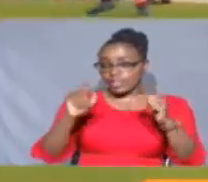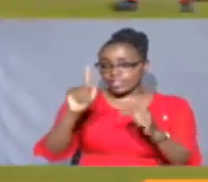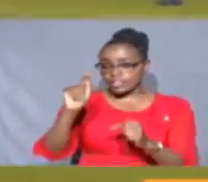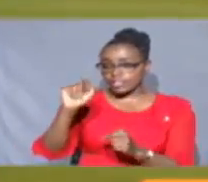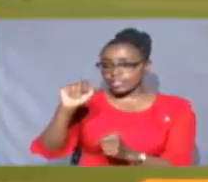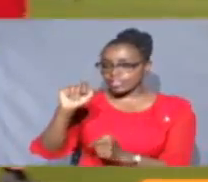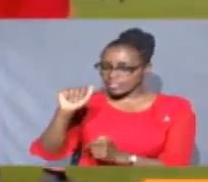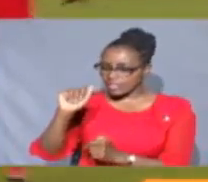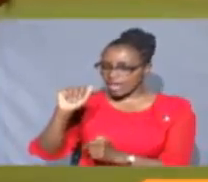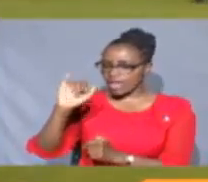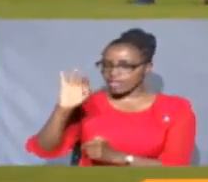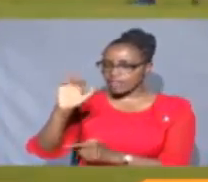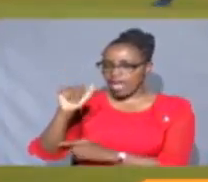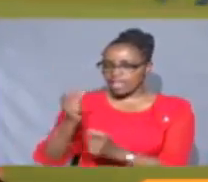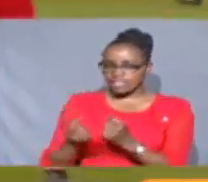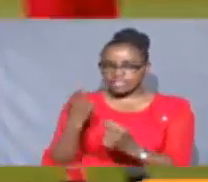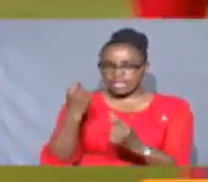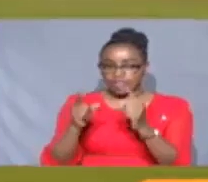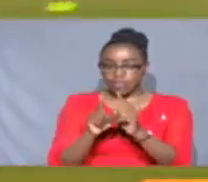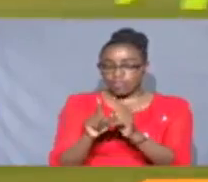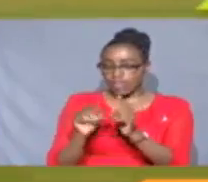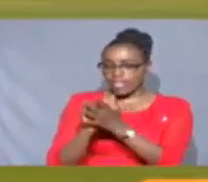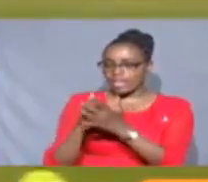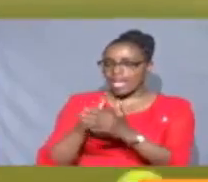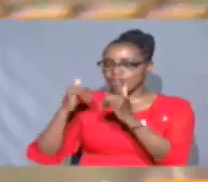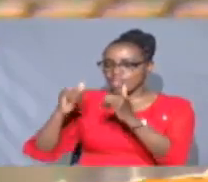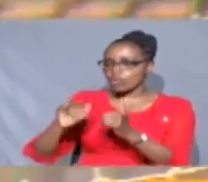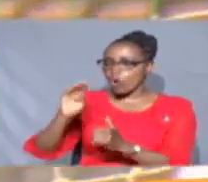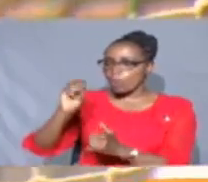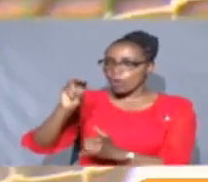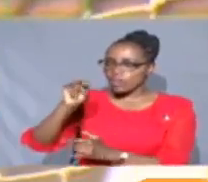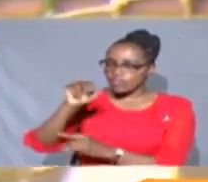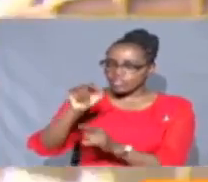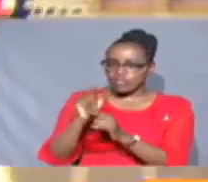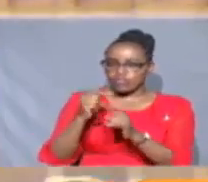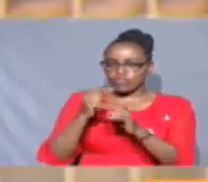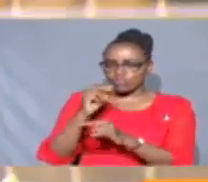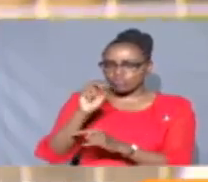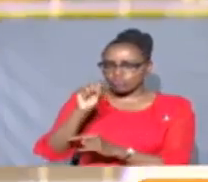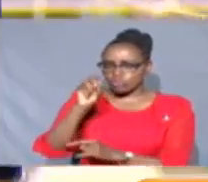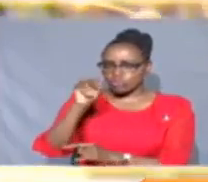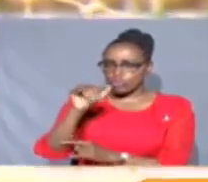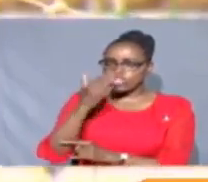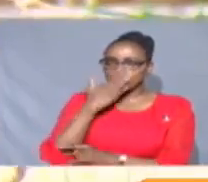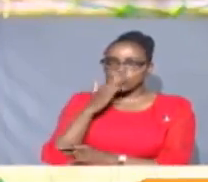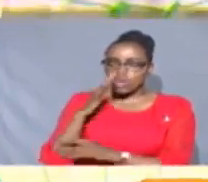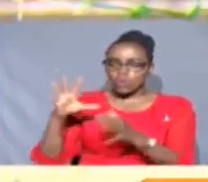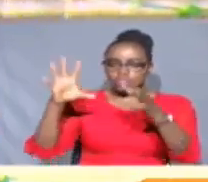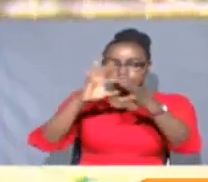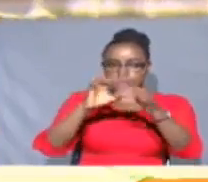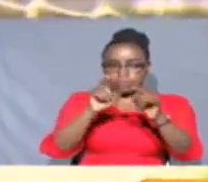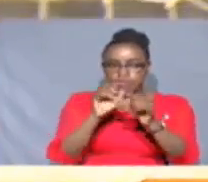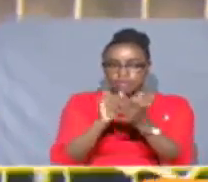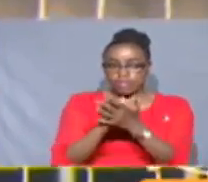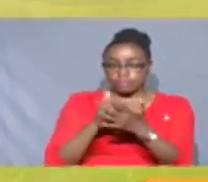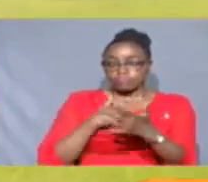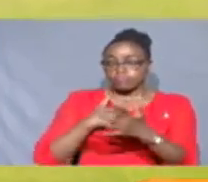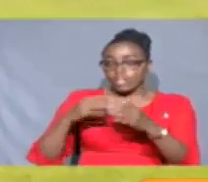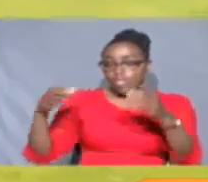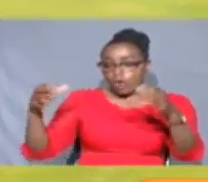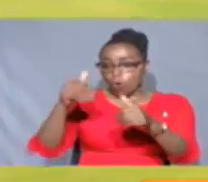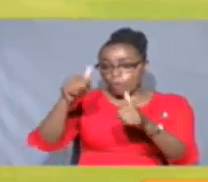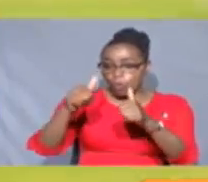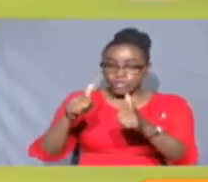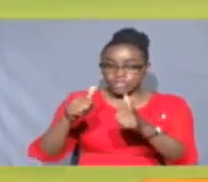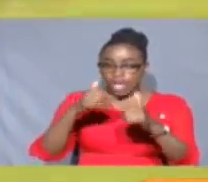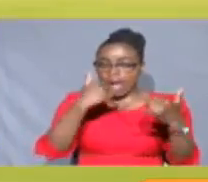Stars. The fresh legs of Boniface Mushiri of Tusker FC and Kevin Omondi from Sony Sugar were also in training after earning a call-up to the squad that is